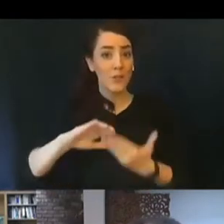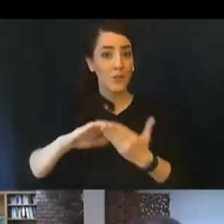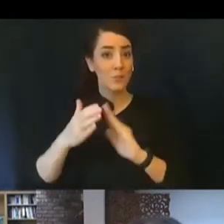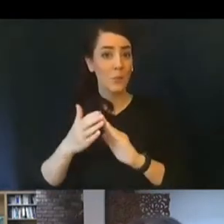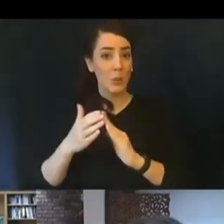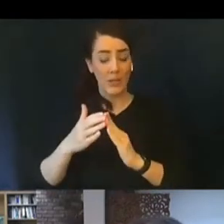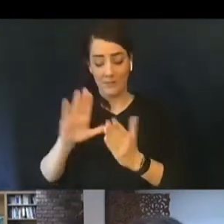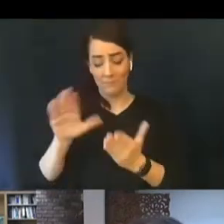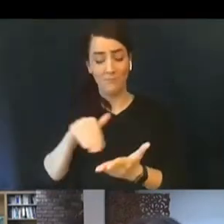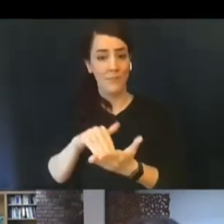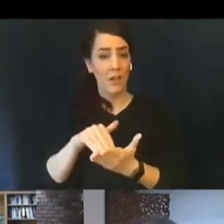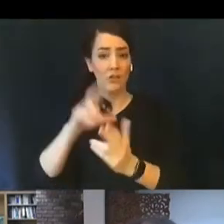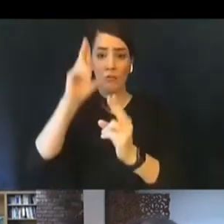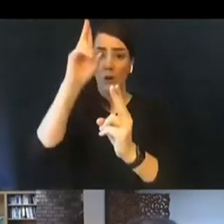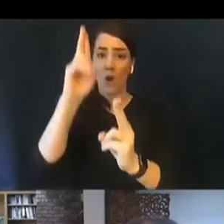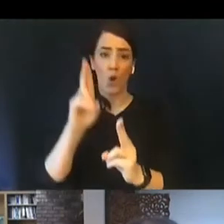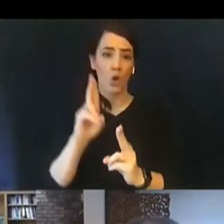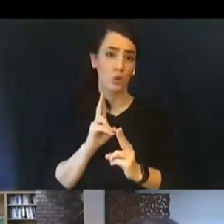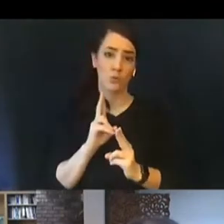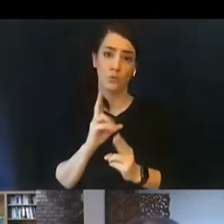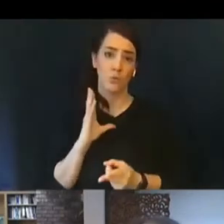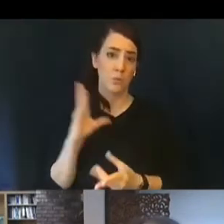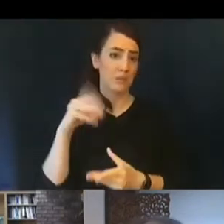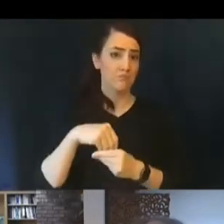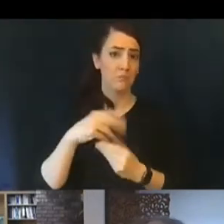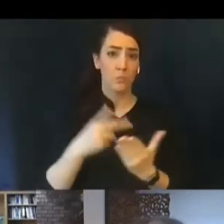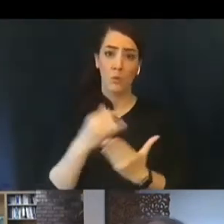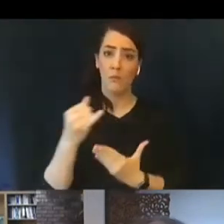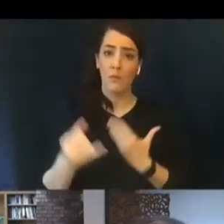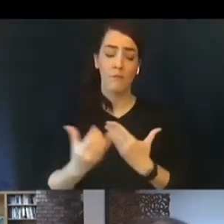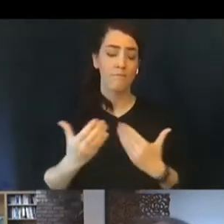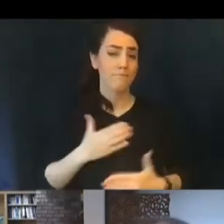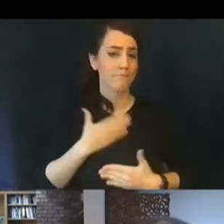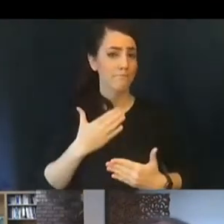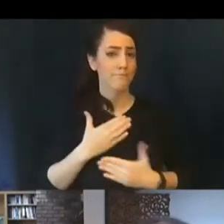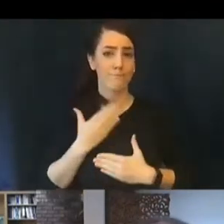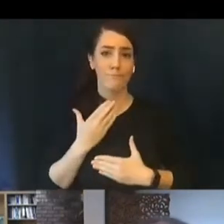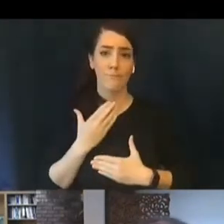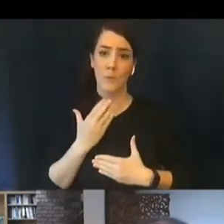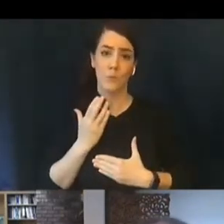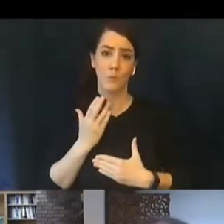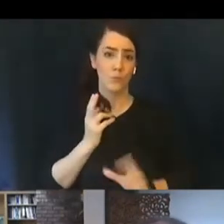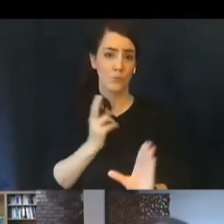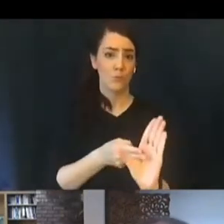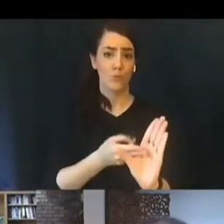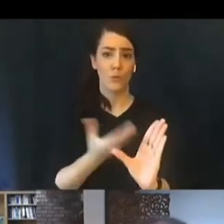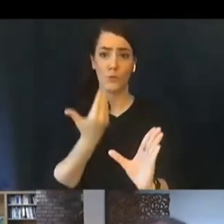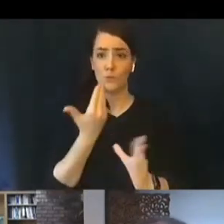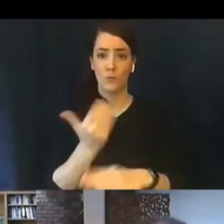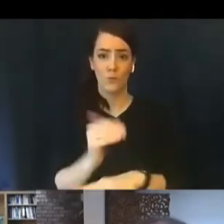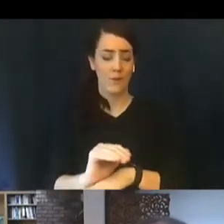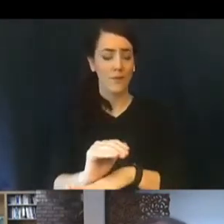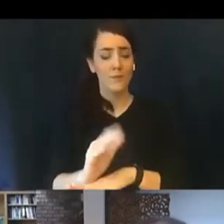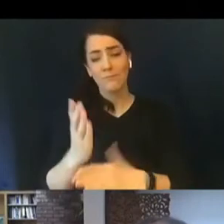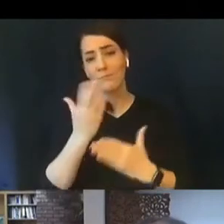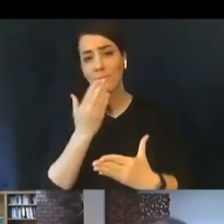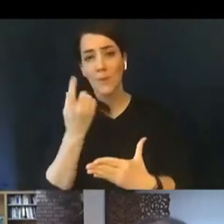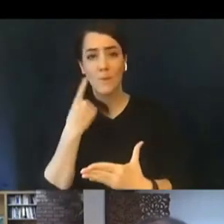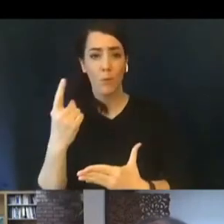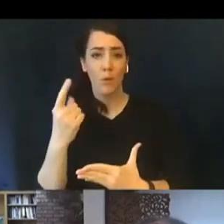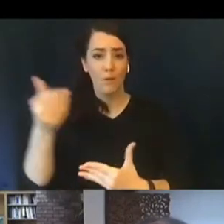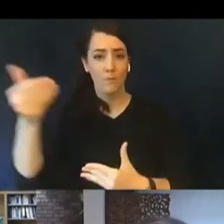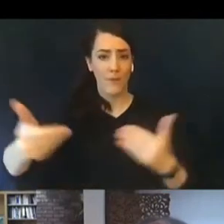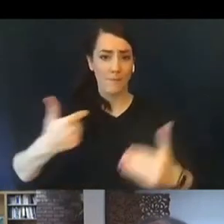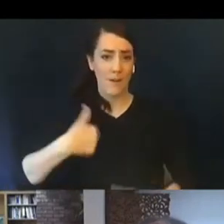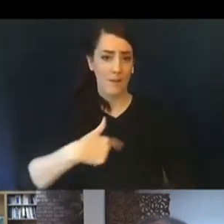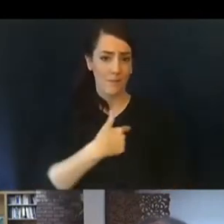project and we are happy to be here. Thank you for inviting us and thank you for including us. I'm